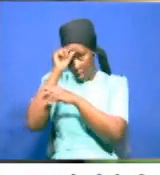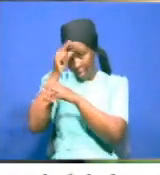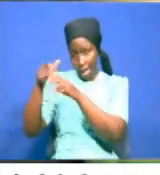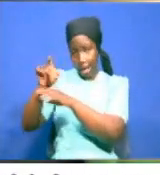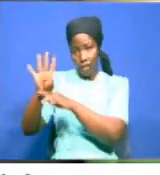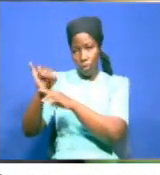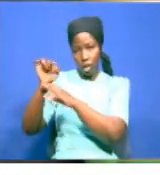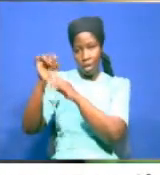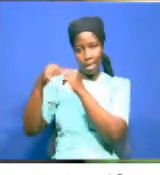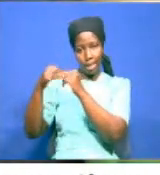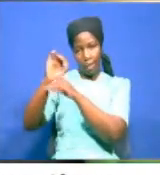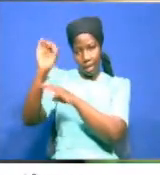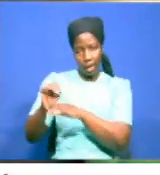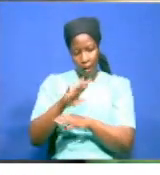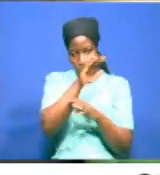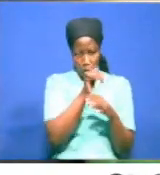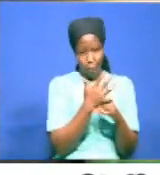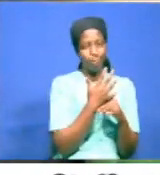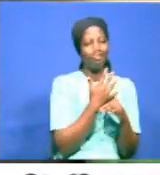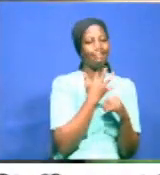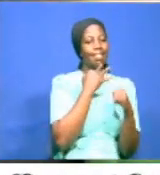4.8% from Kenya shilling 859